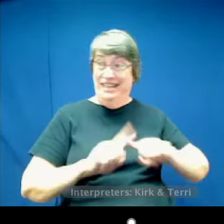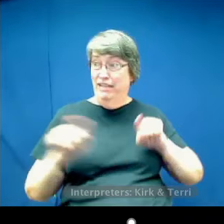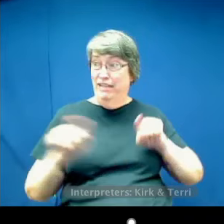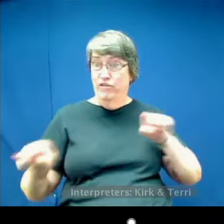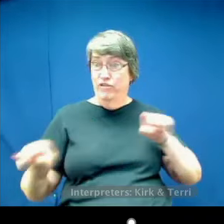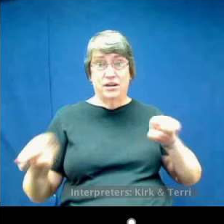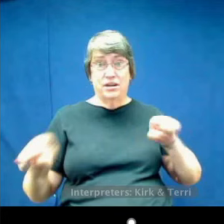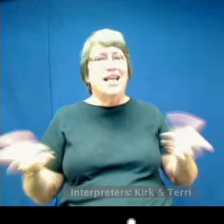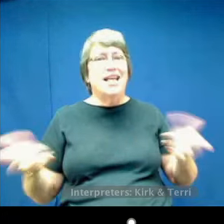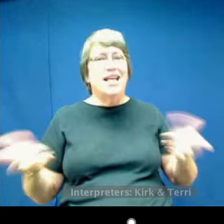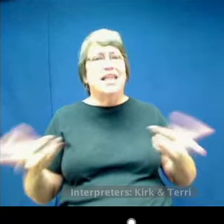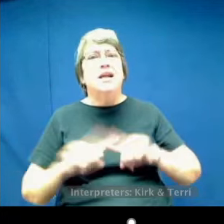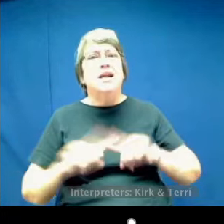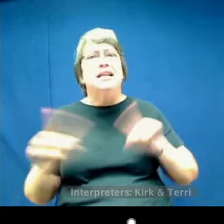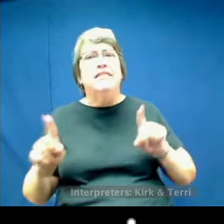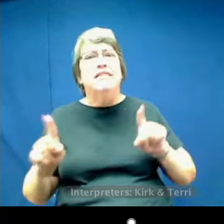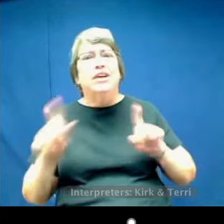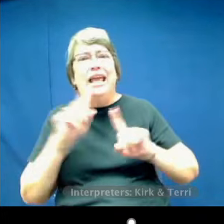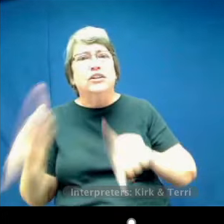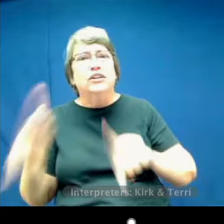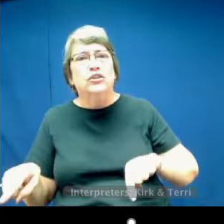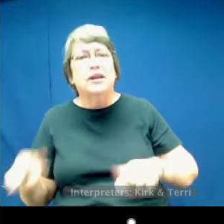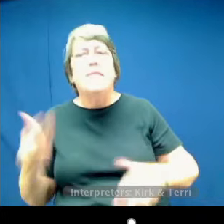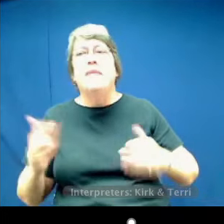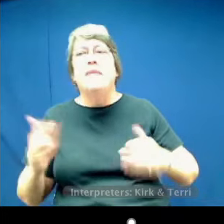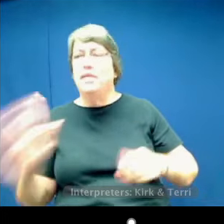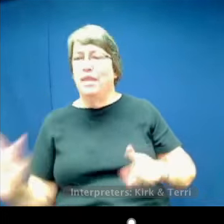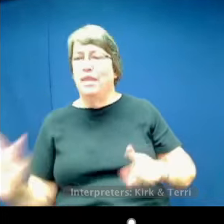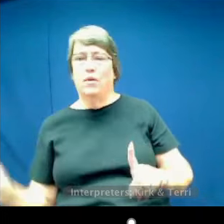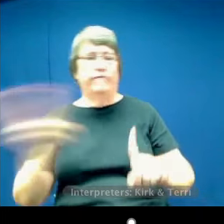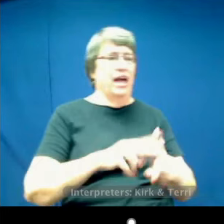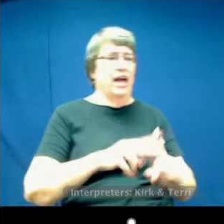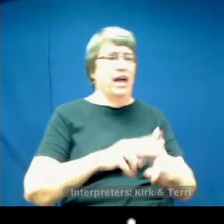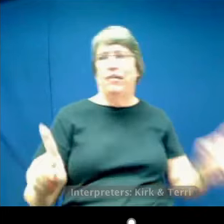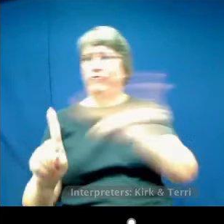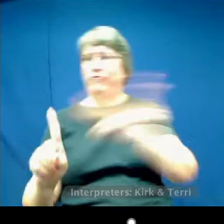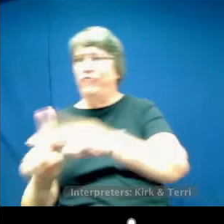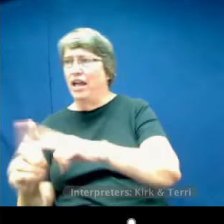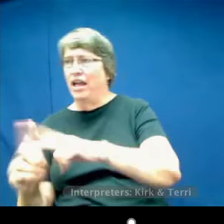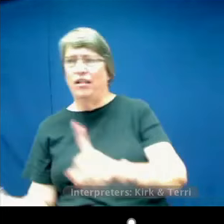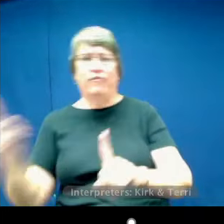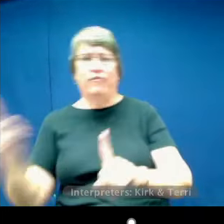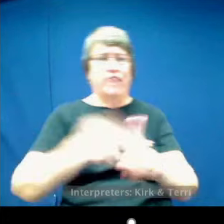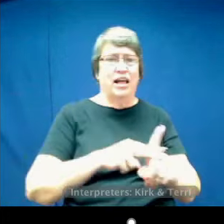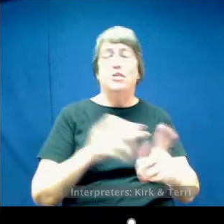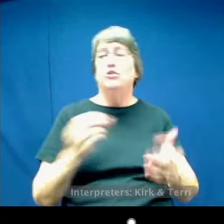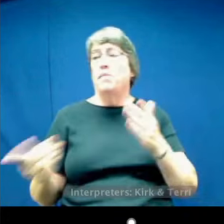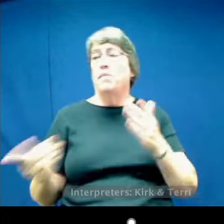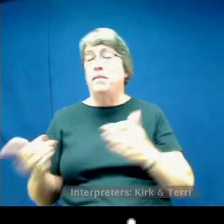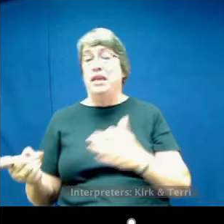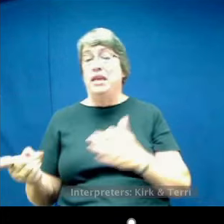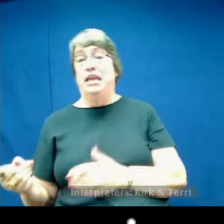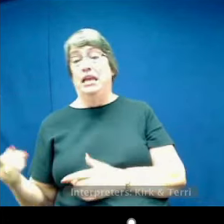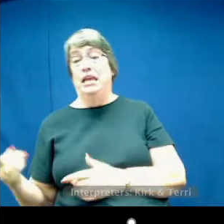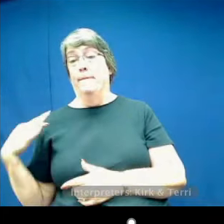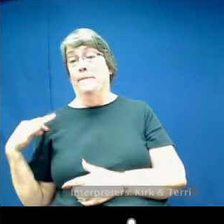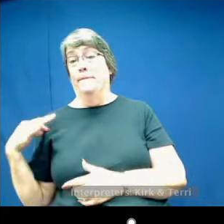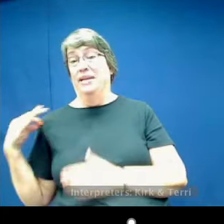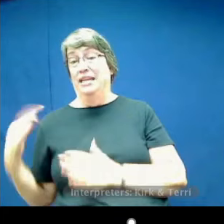might file counterclaims and cross-claims. So here we have a plaintiff or petitioner and a defendant